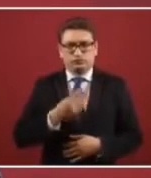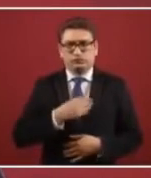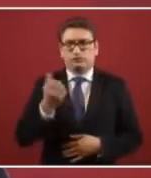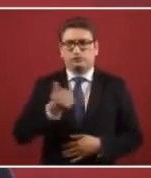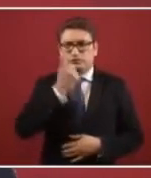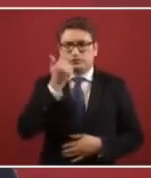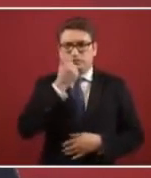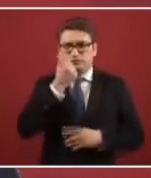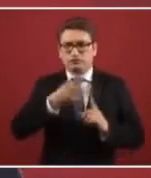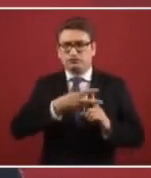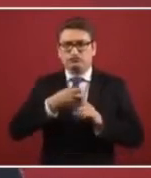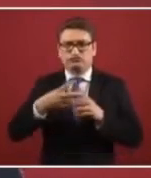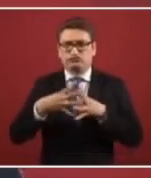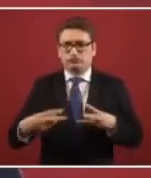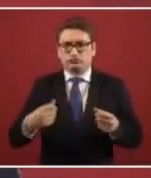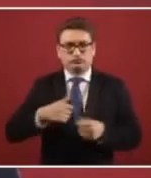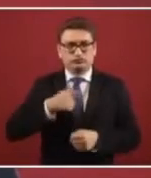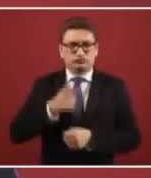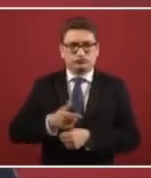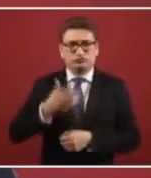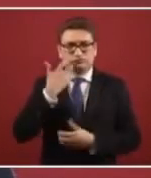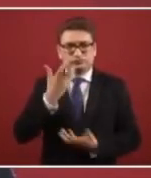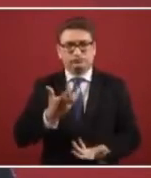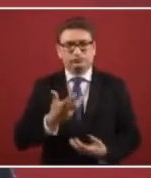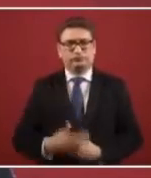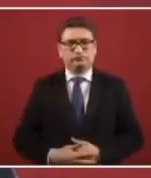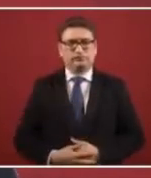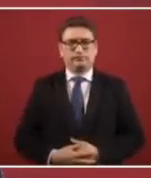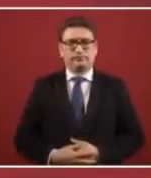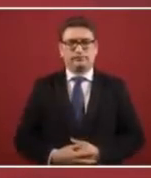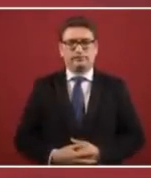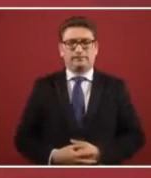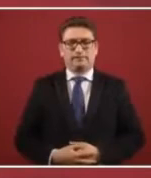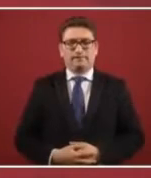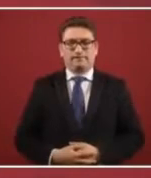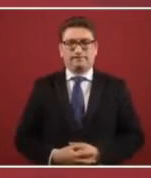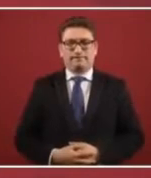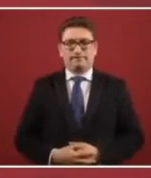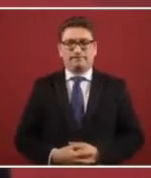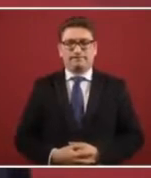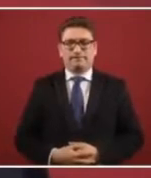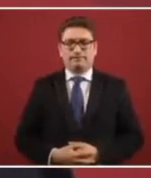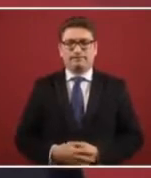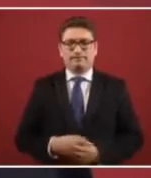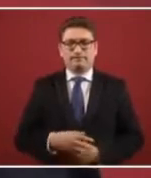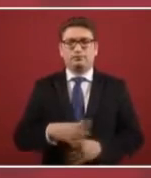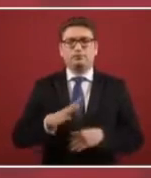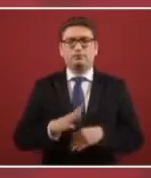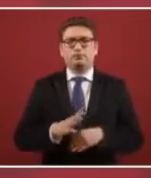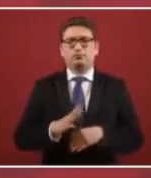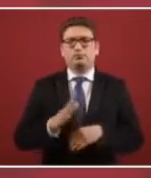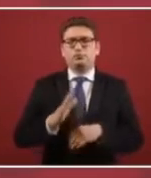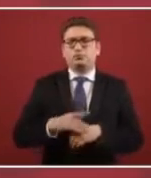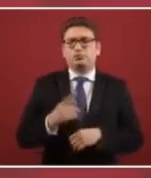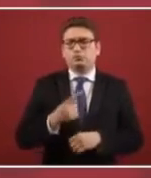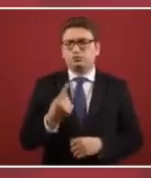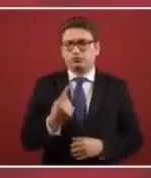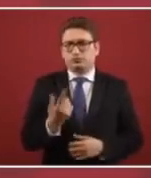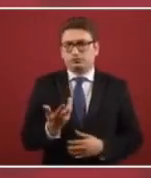their missing a youth or students okay because they don't even